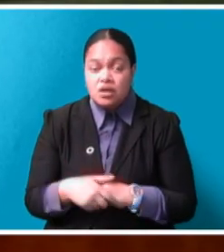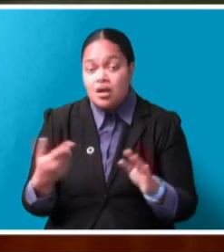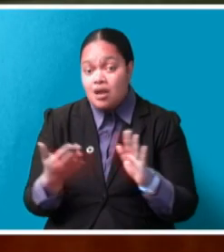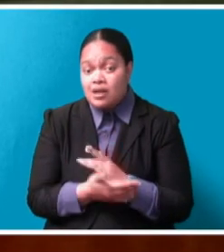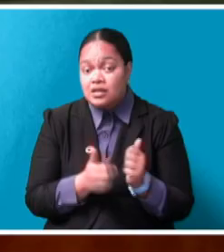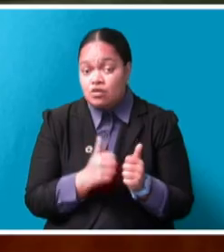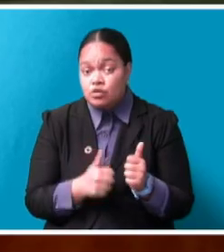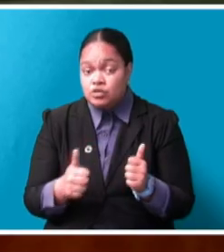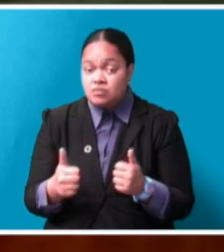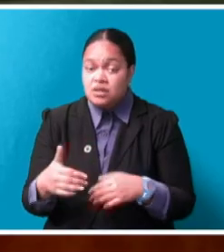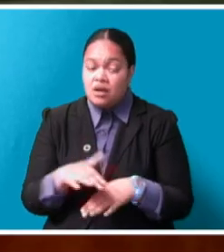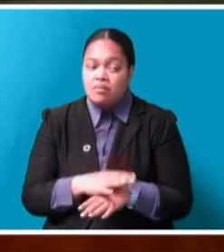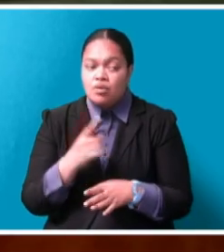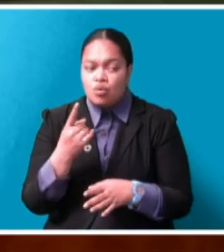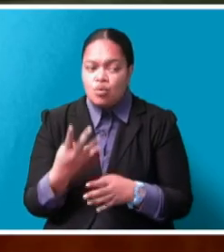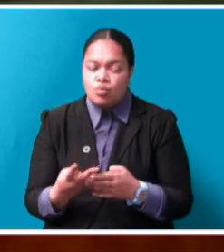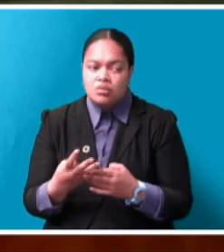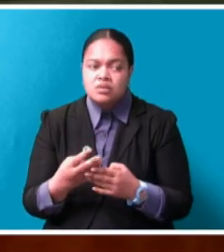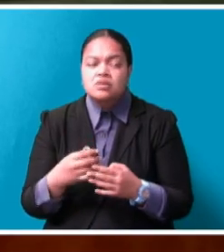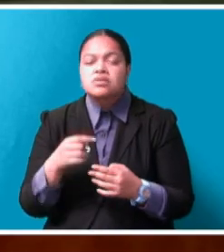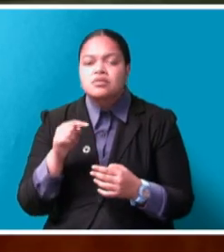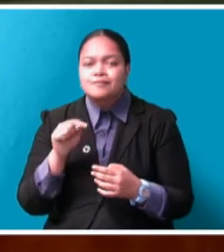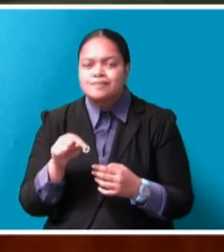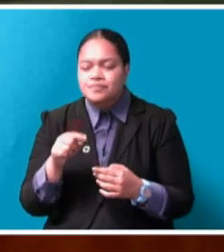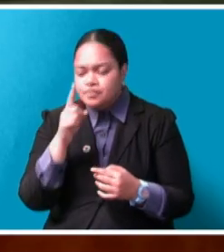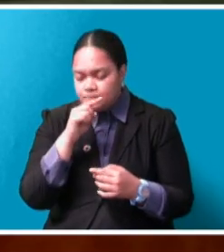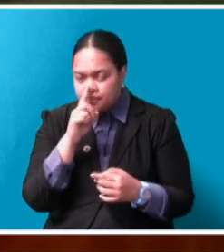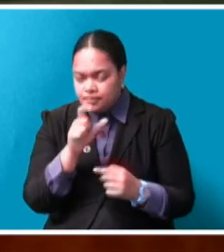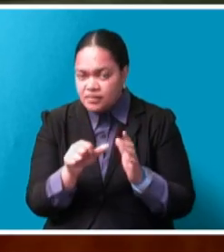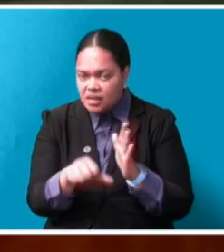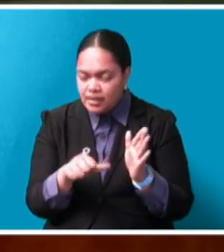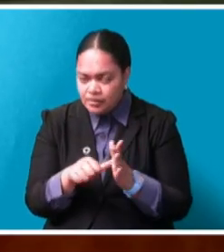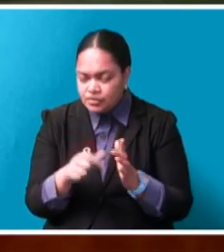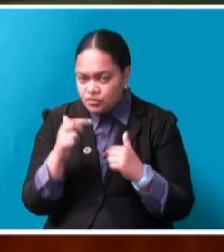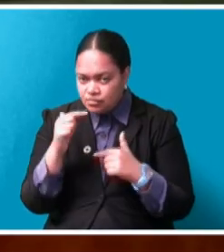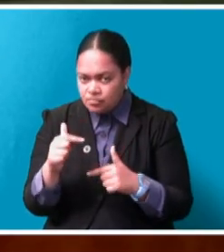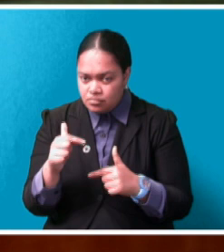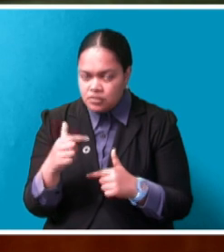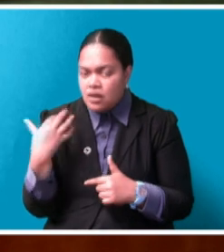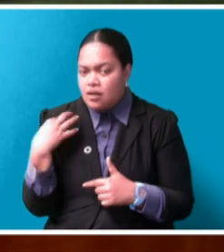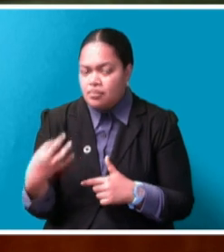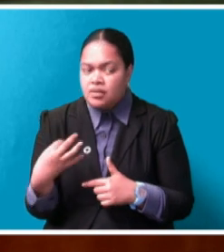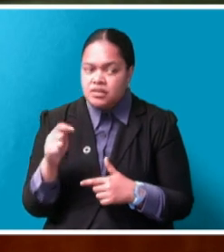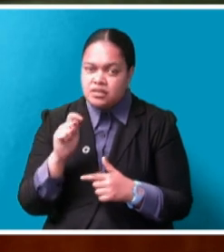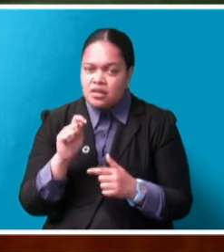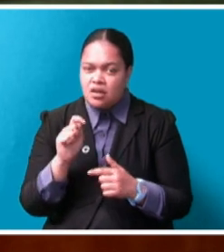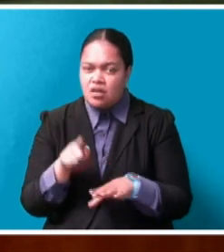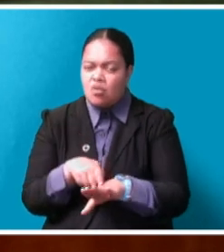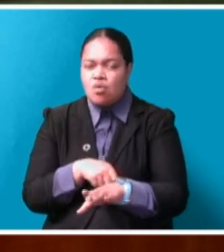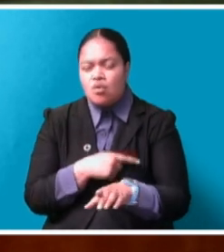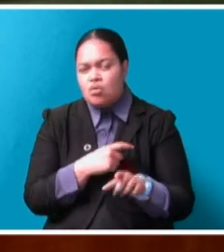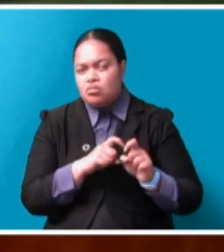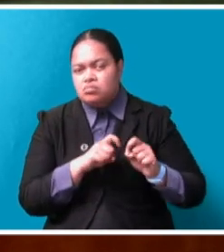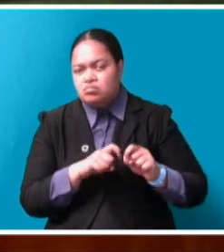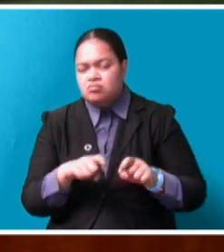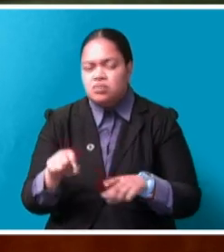government pays quarterly premiums for eligible recipients with age-restricted coverage that applies to term life for insureds